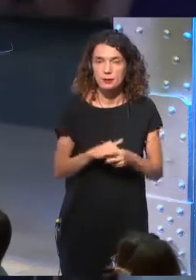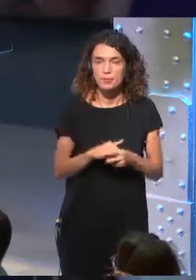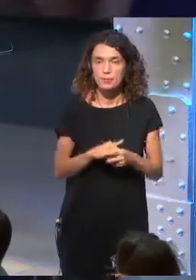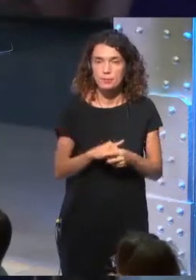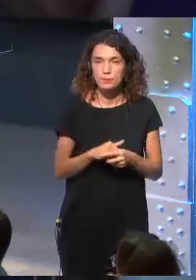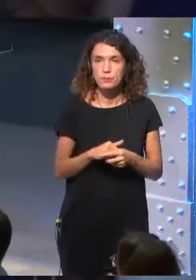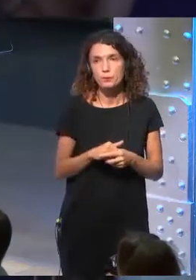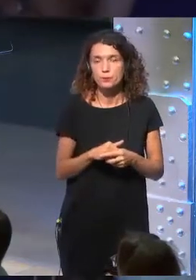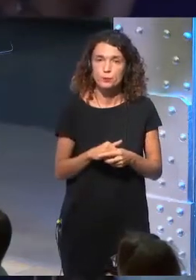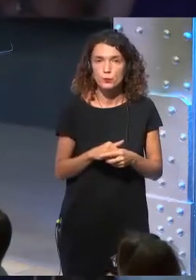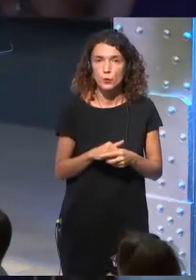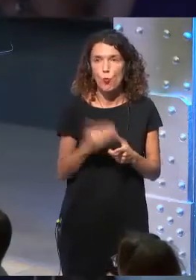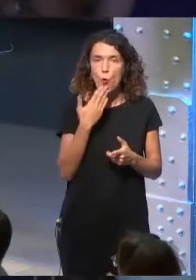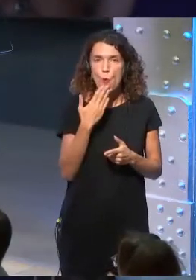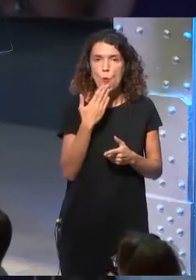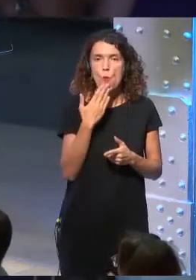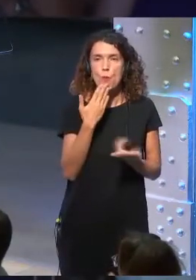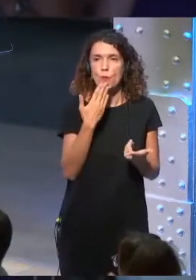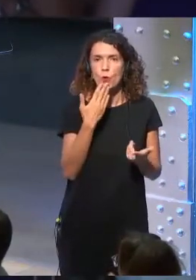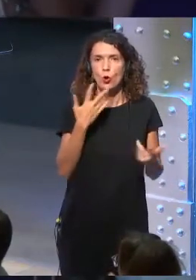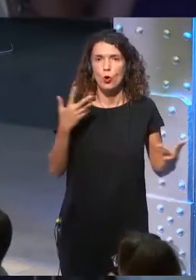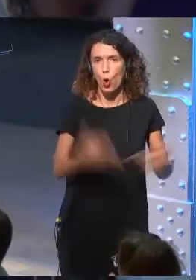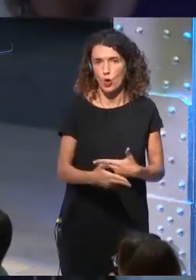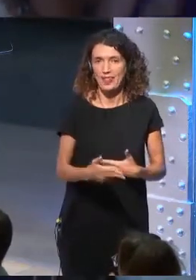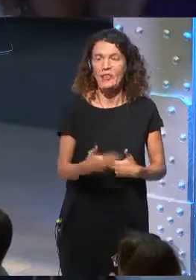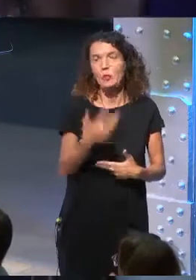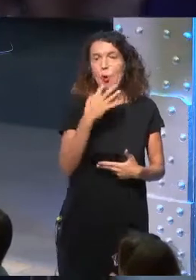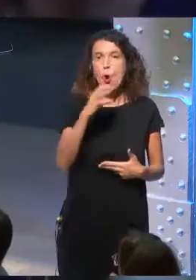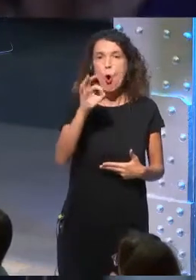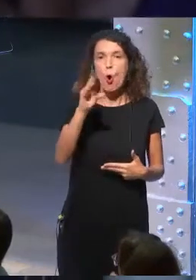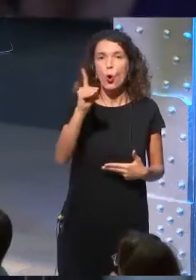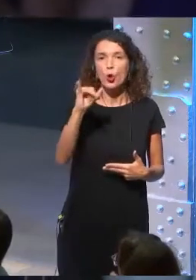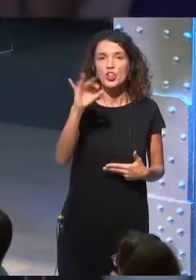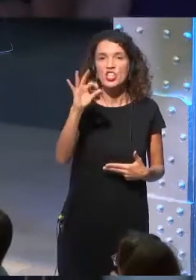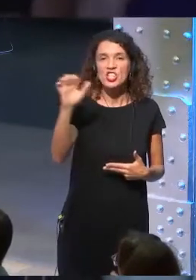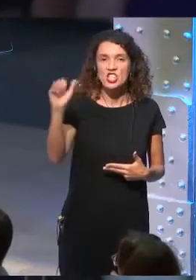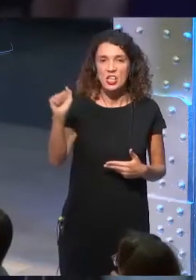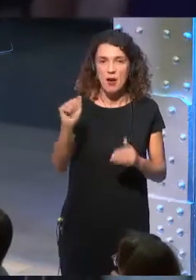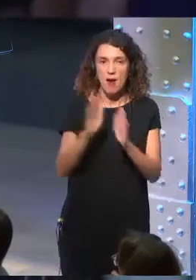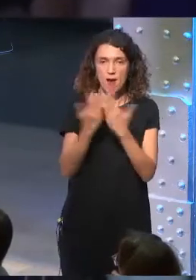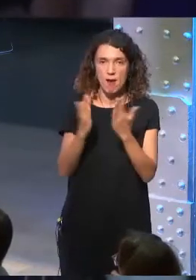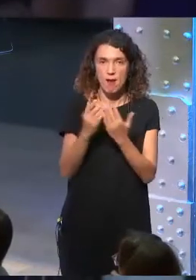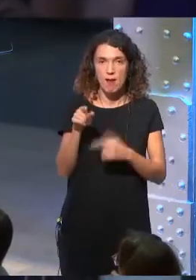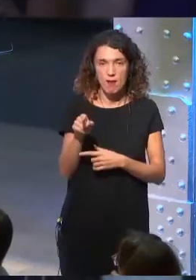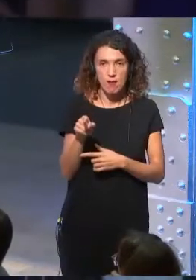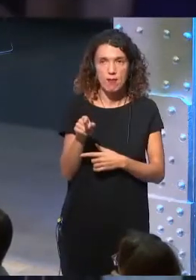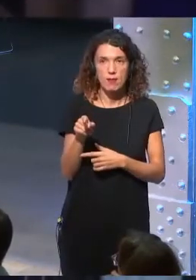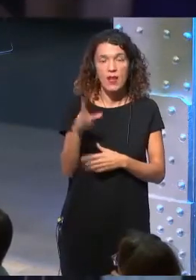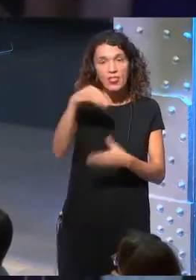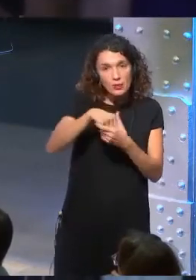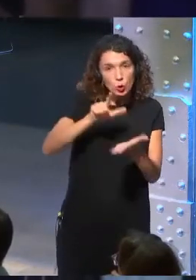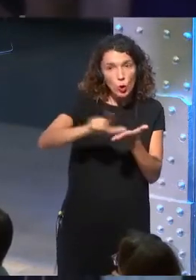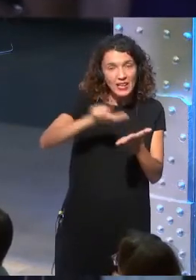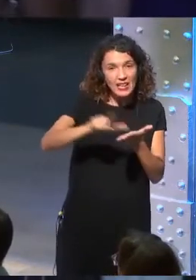the start of Homer's Odyssey, one of the founding epics of the Western literary tradition,